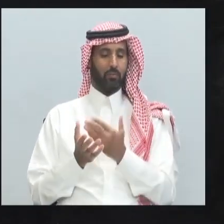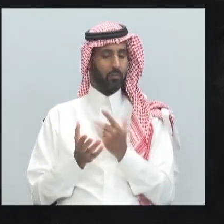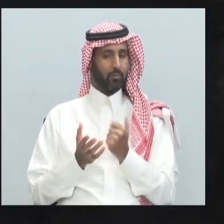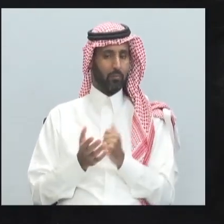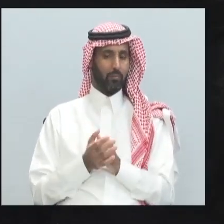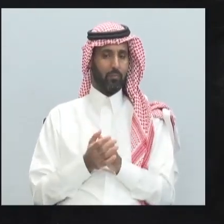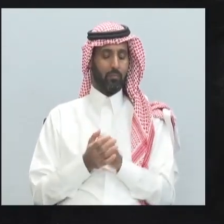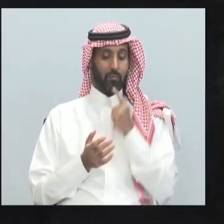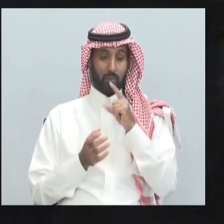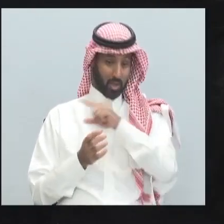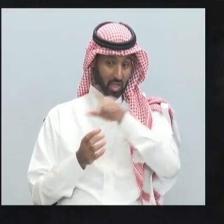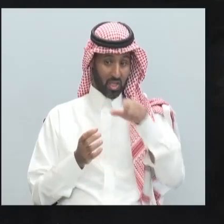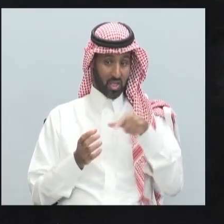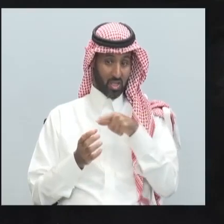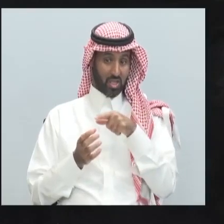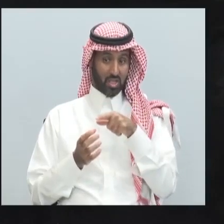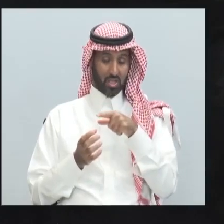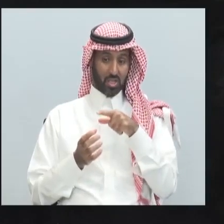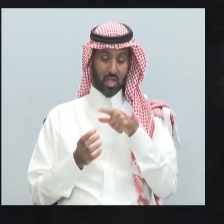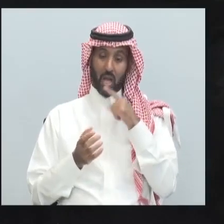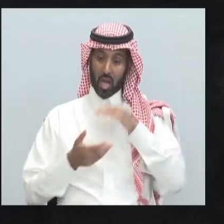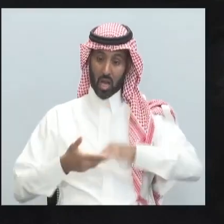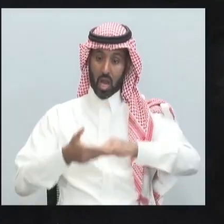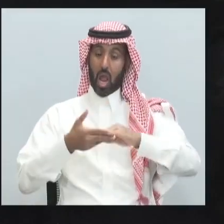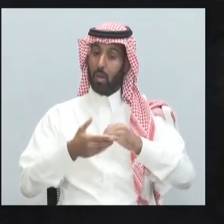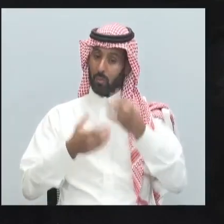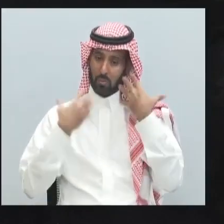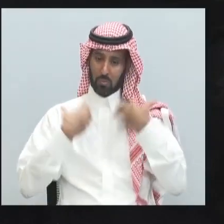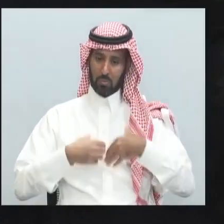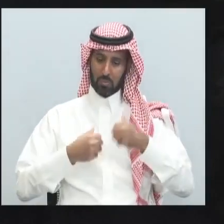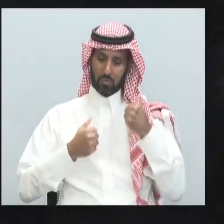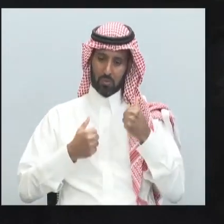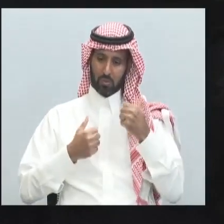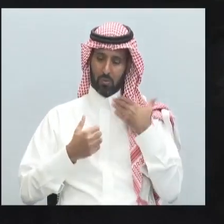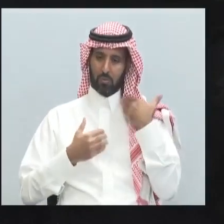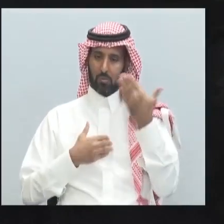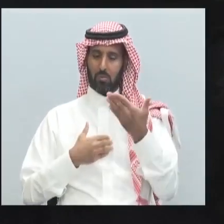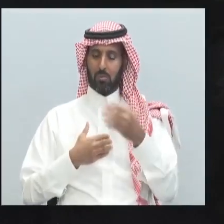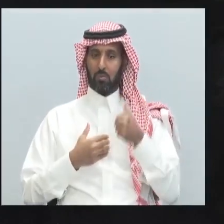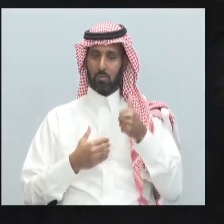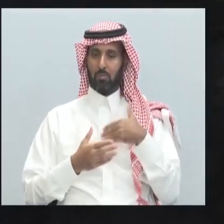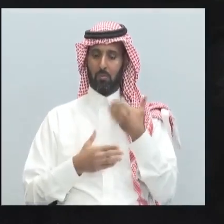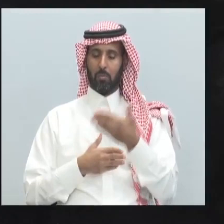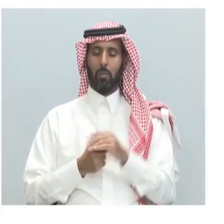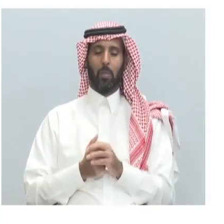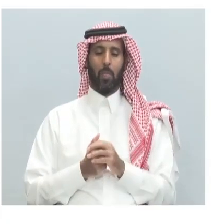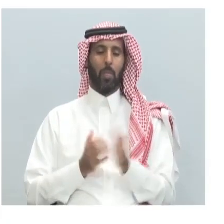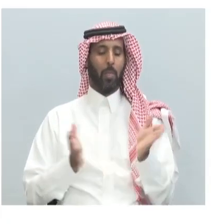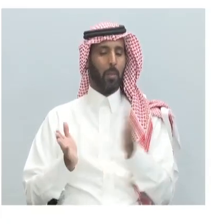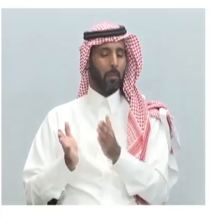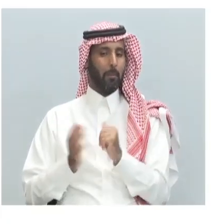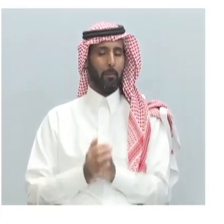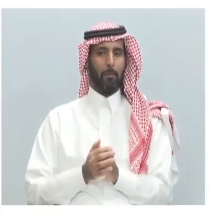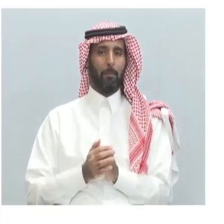So these can help your body to be what? Healthy, to be good. Okay, excellent.